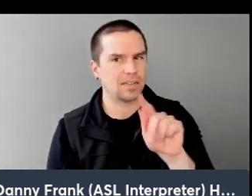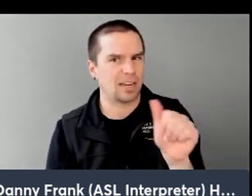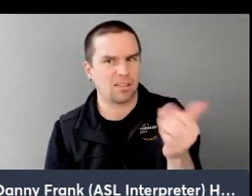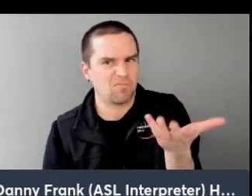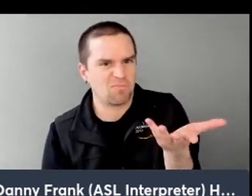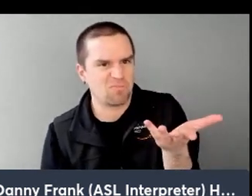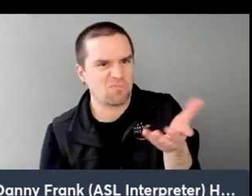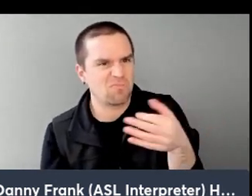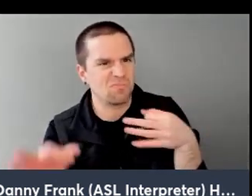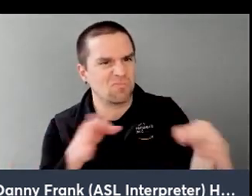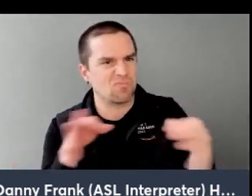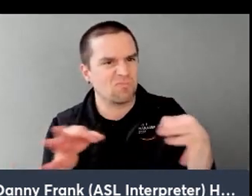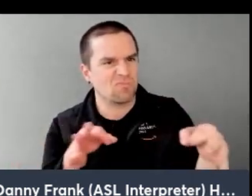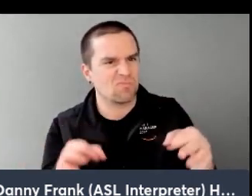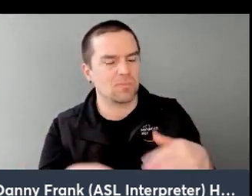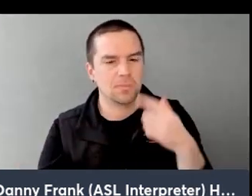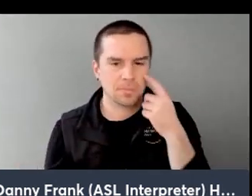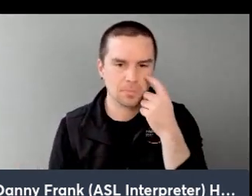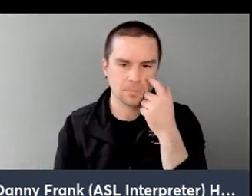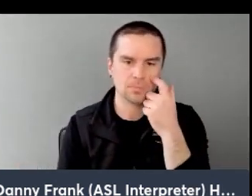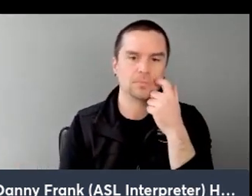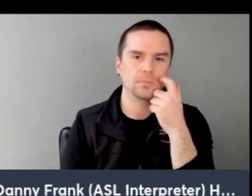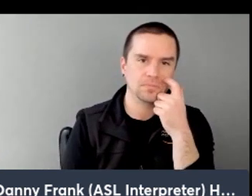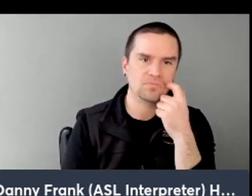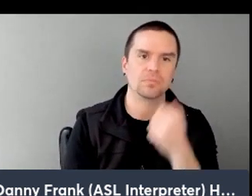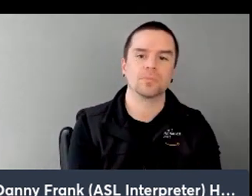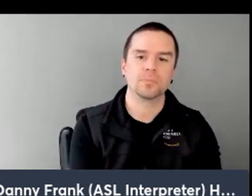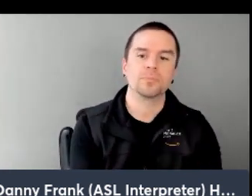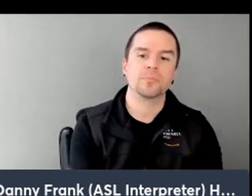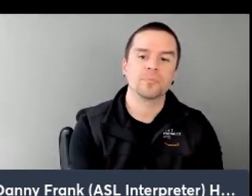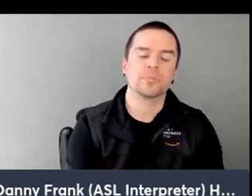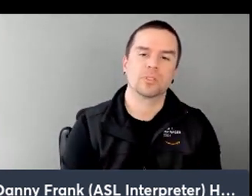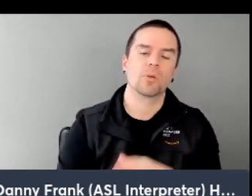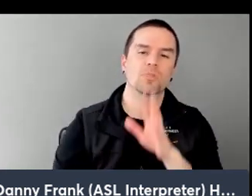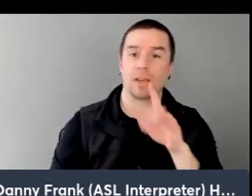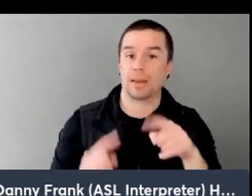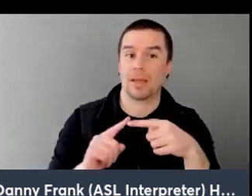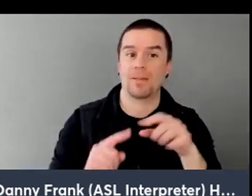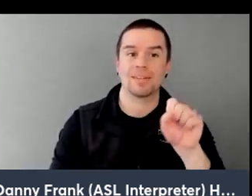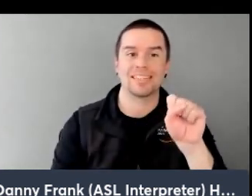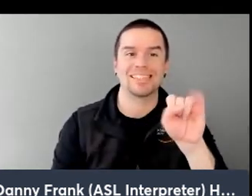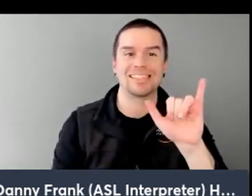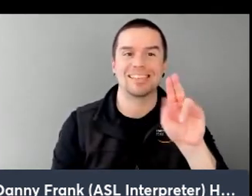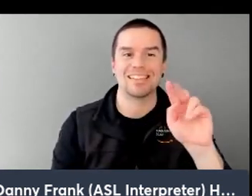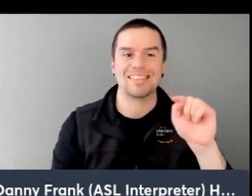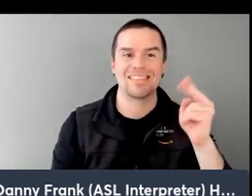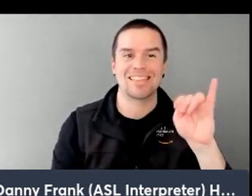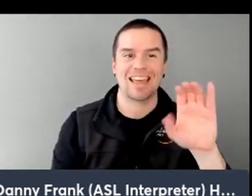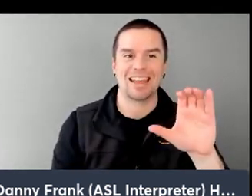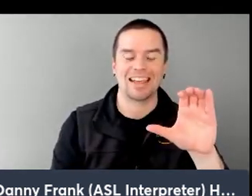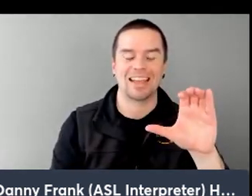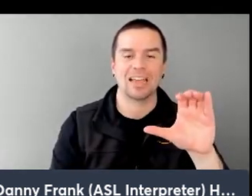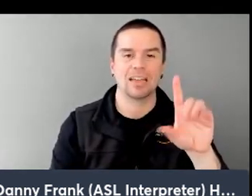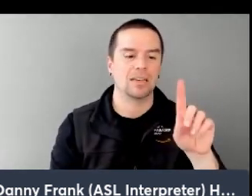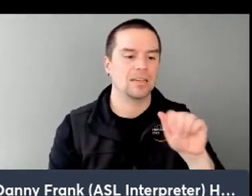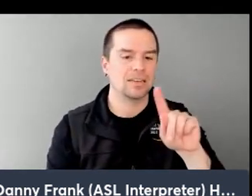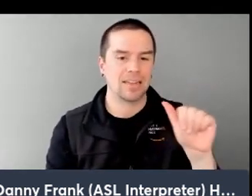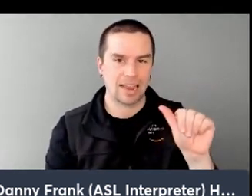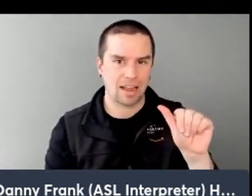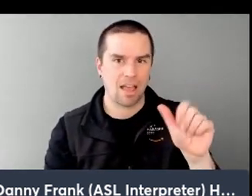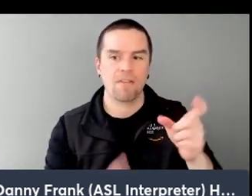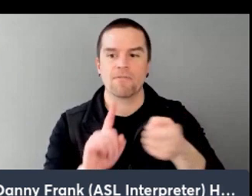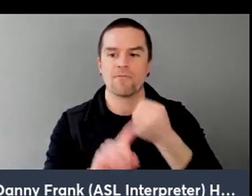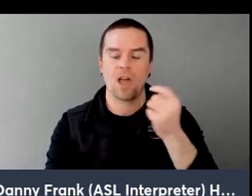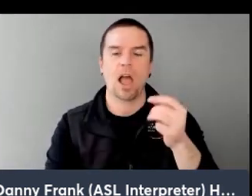synthetic? Yeah, so I'm particularly speaking about synthetic data sets generated from synthetic 3D